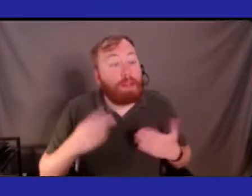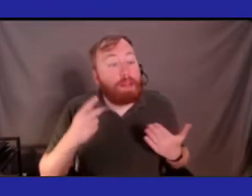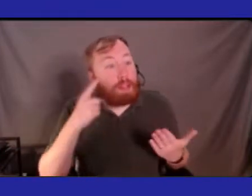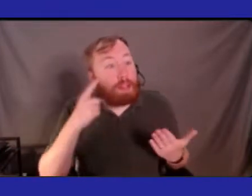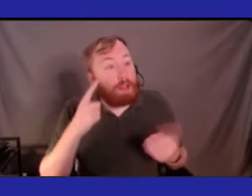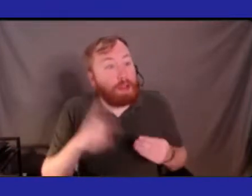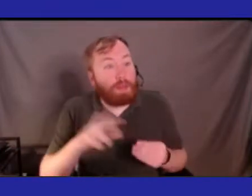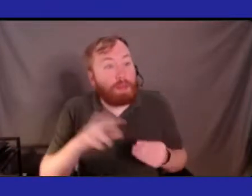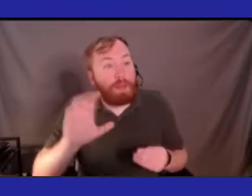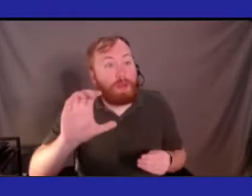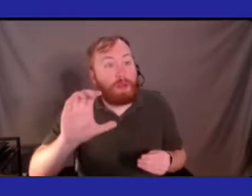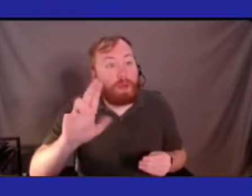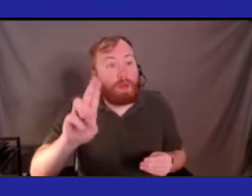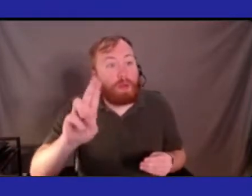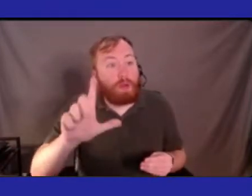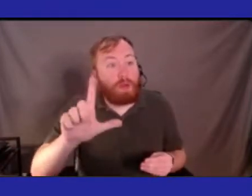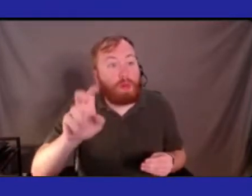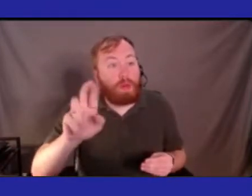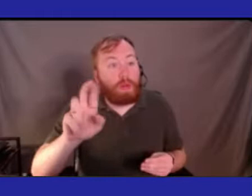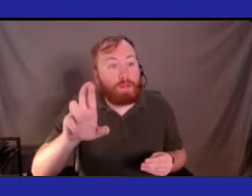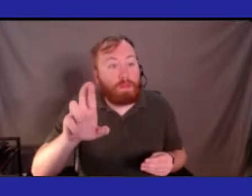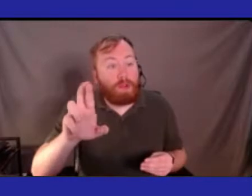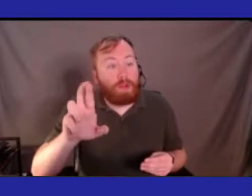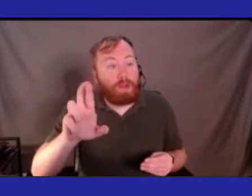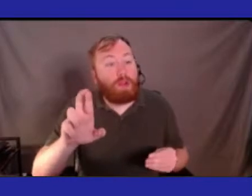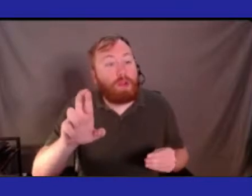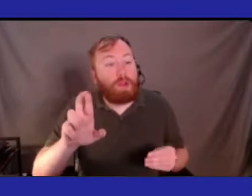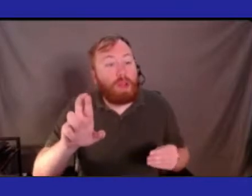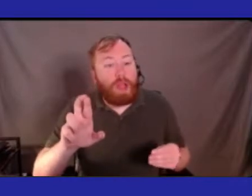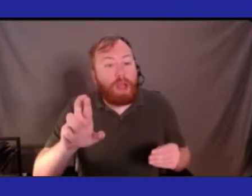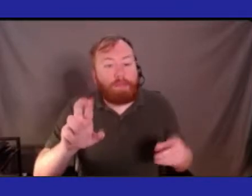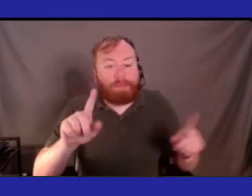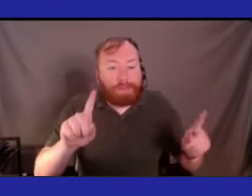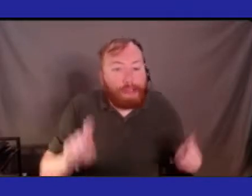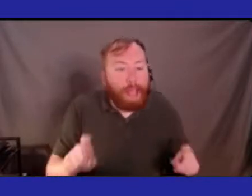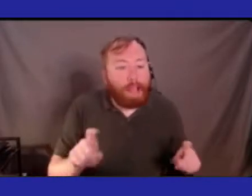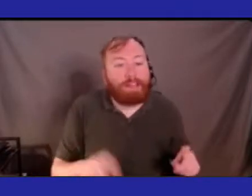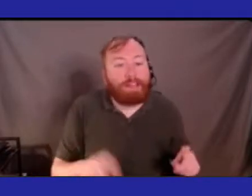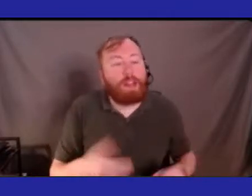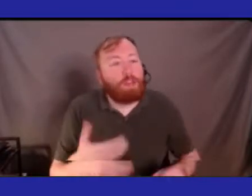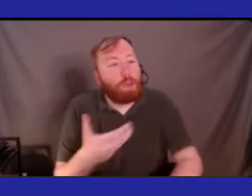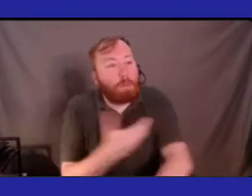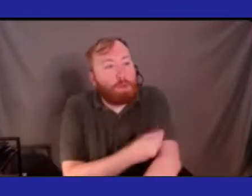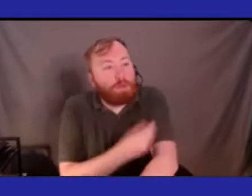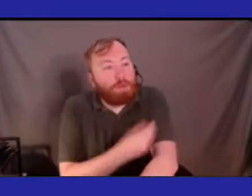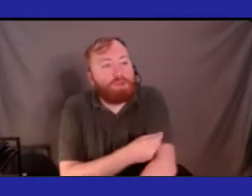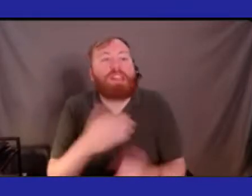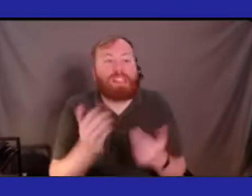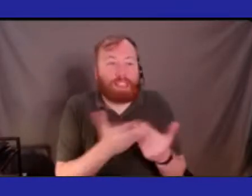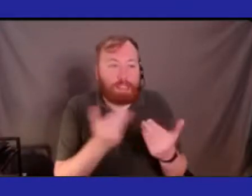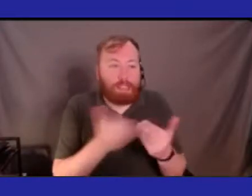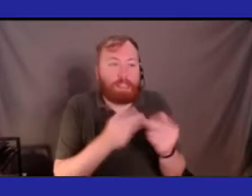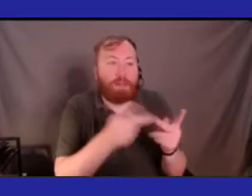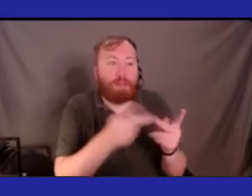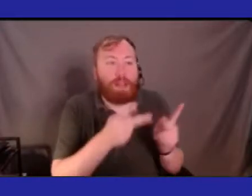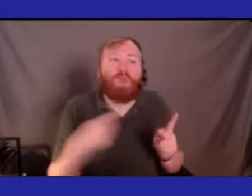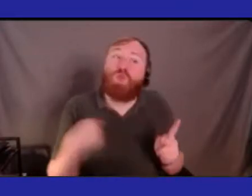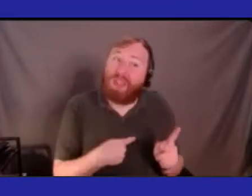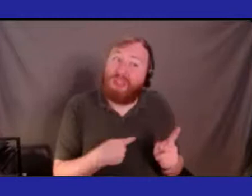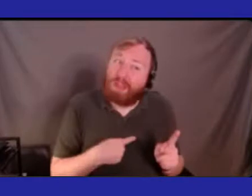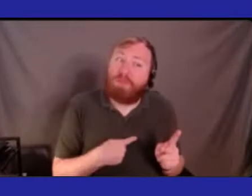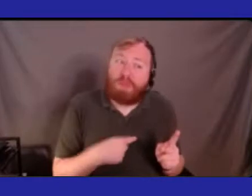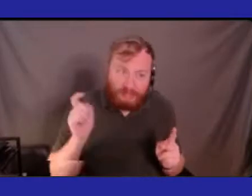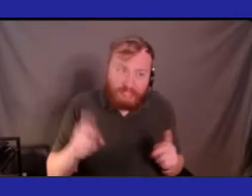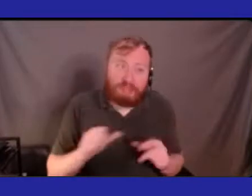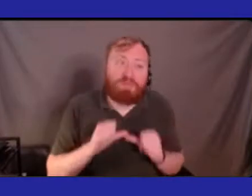shots, are in the one easy location and it's accessible. So we still need to work together. For my fellow disabilities,